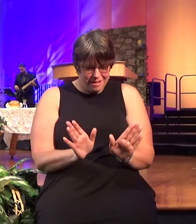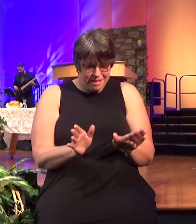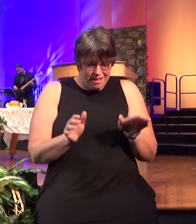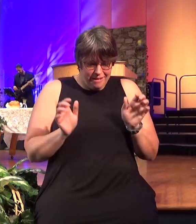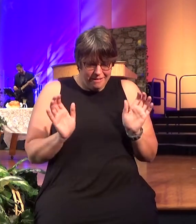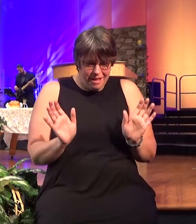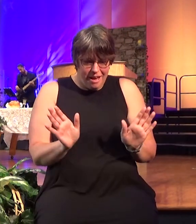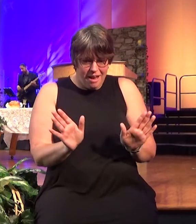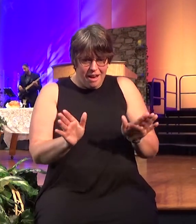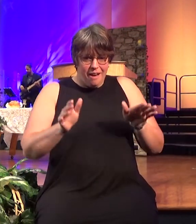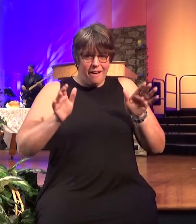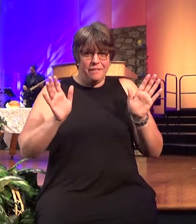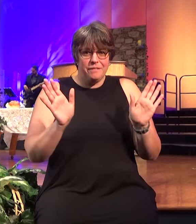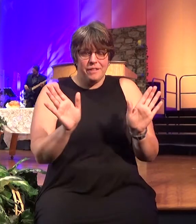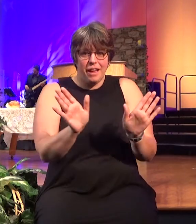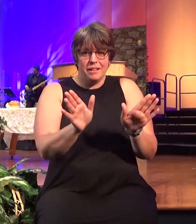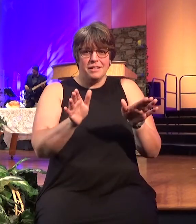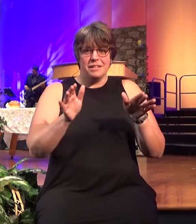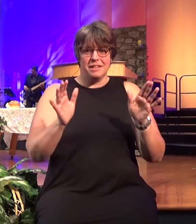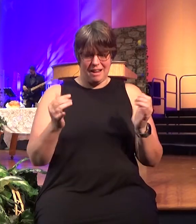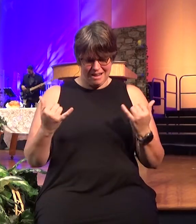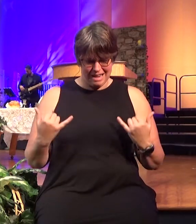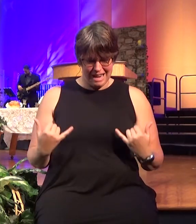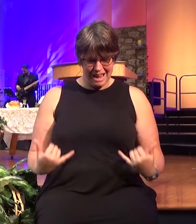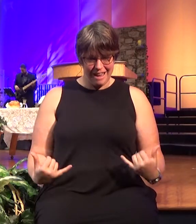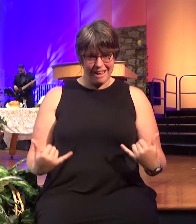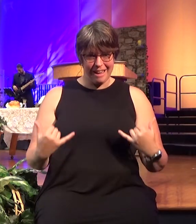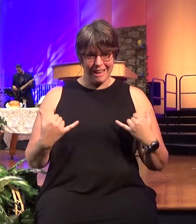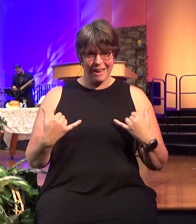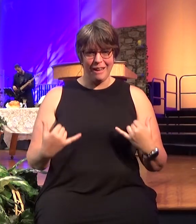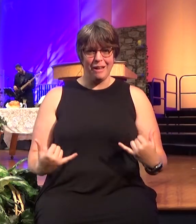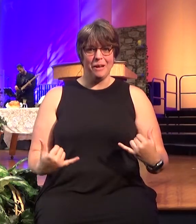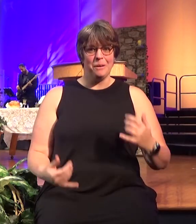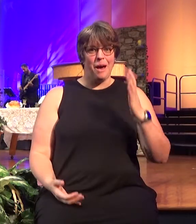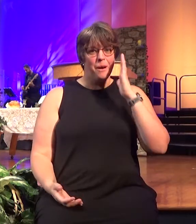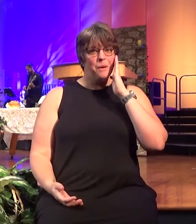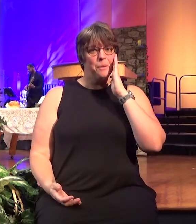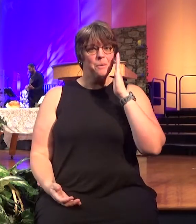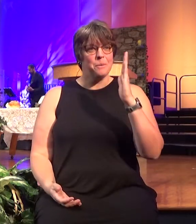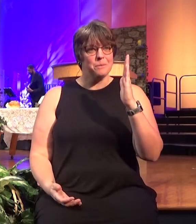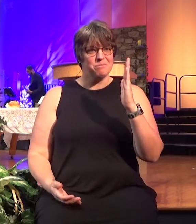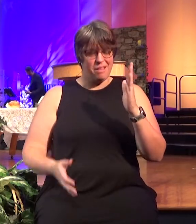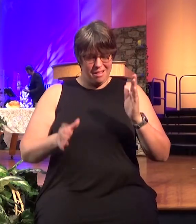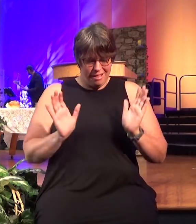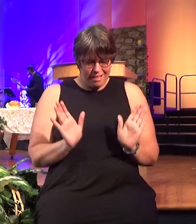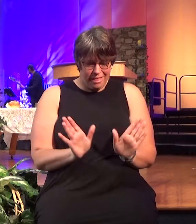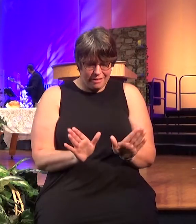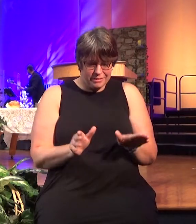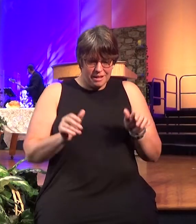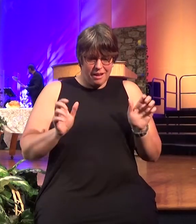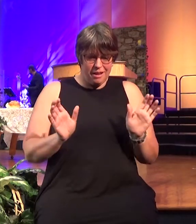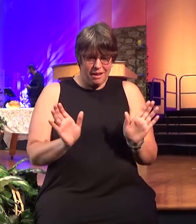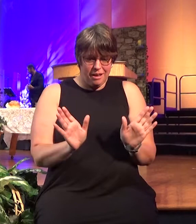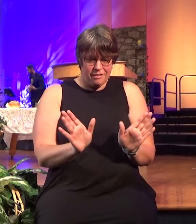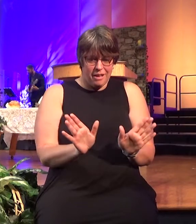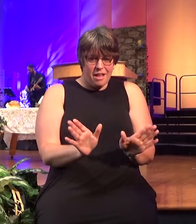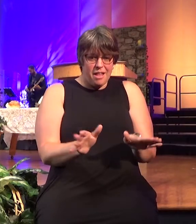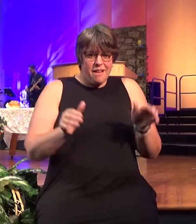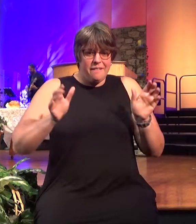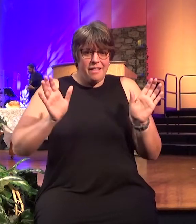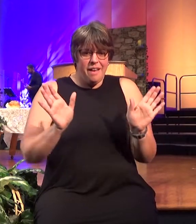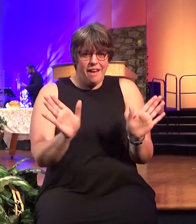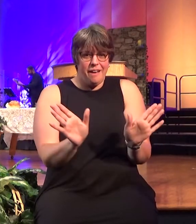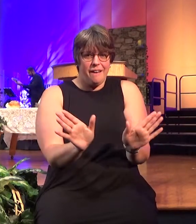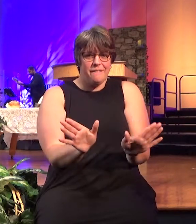off, and this time I will lift off, lift off, lift off and